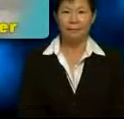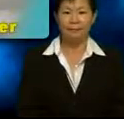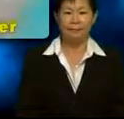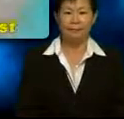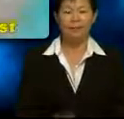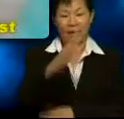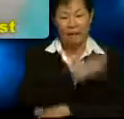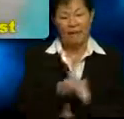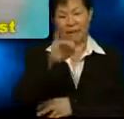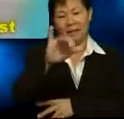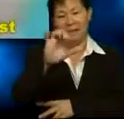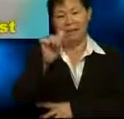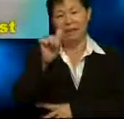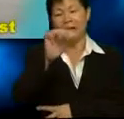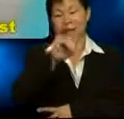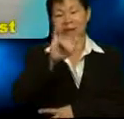and yeast.